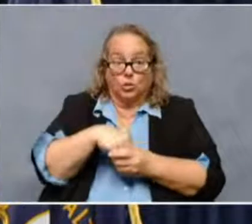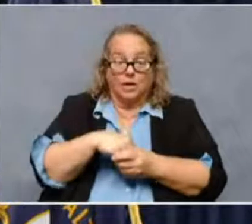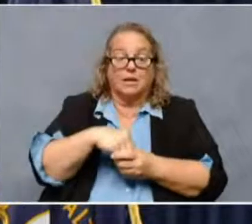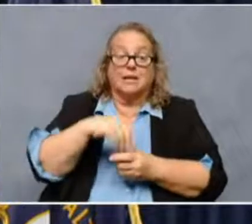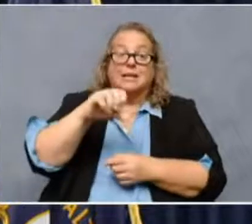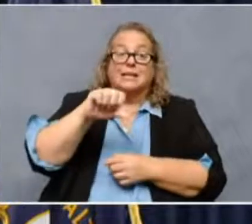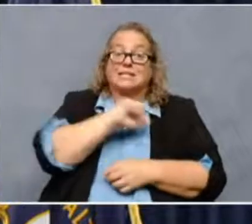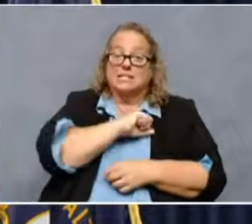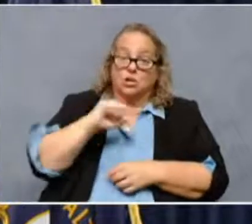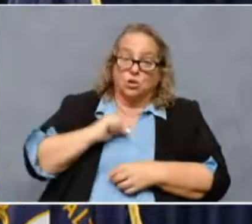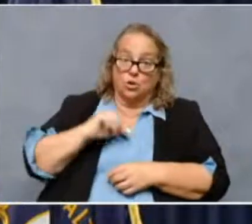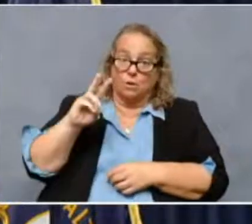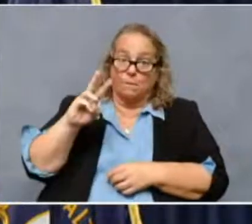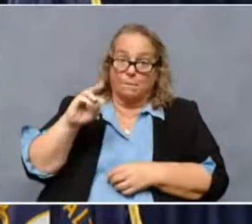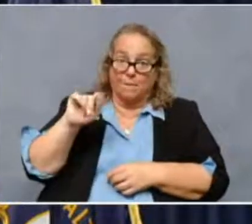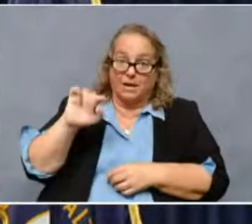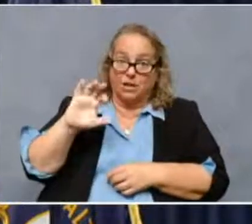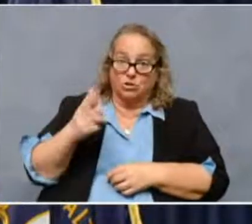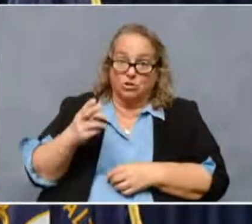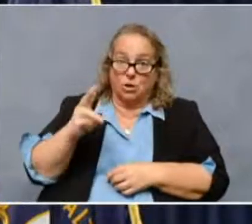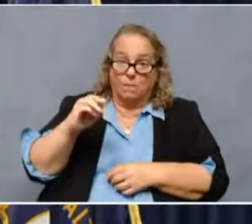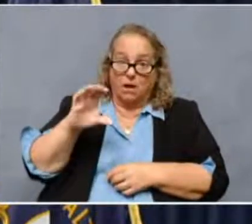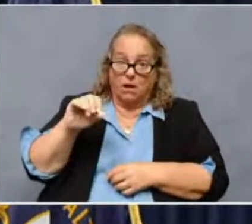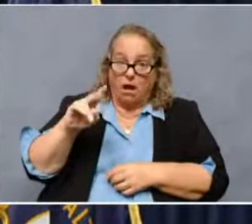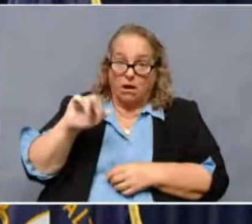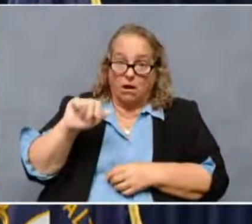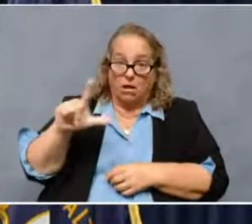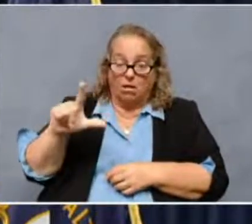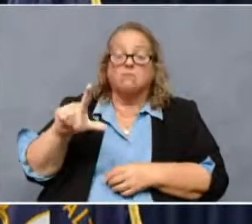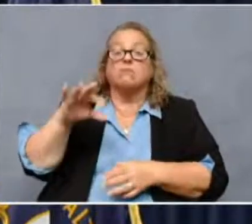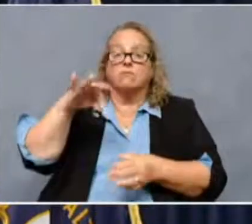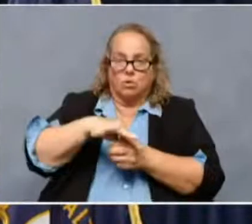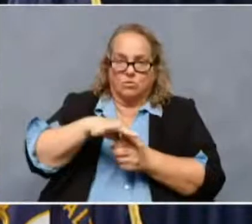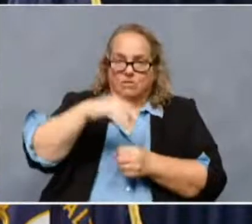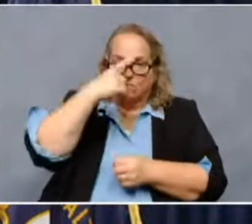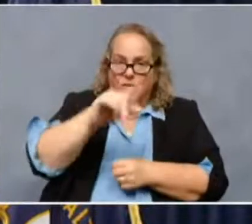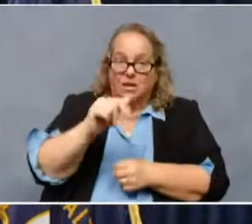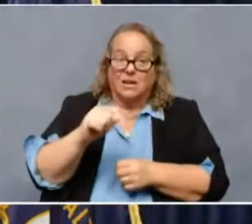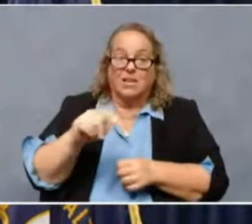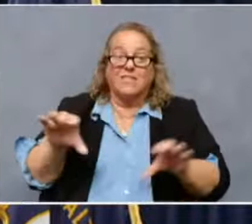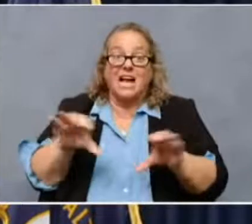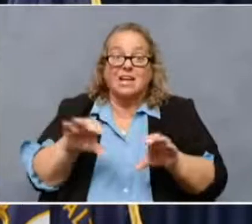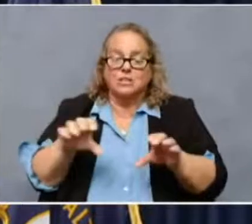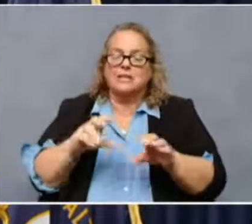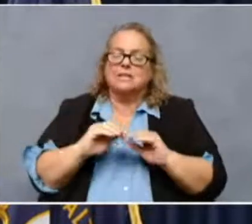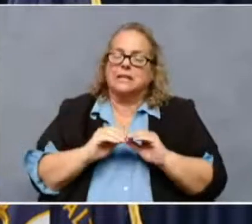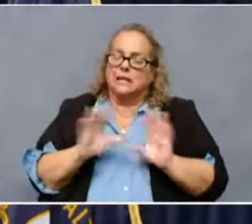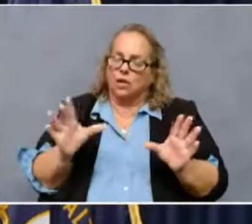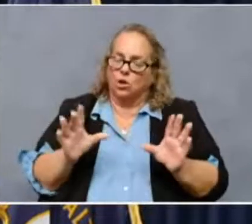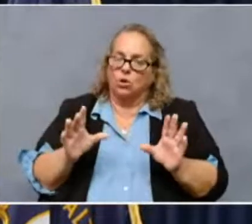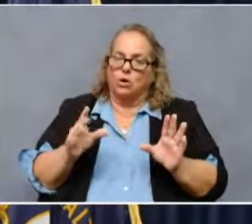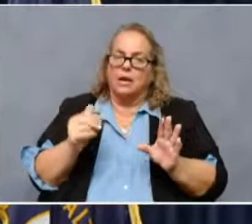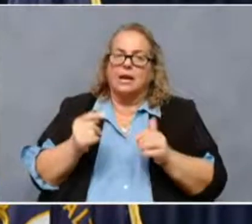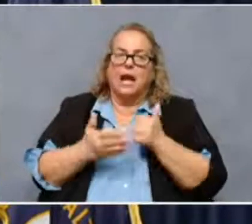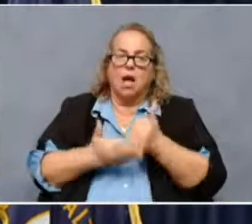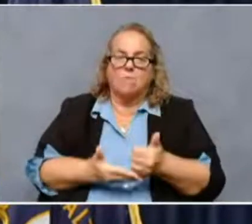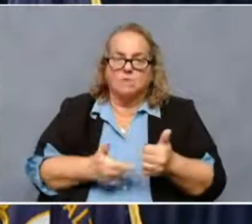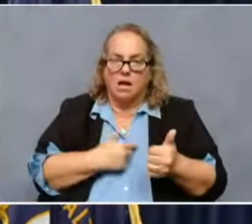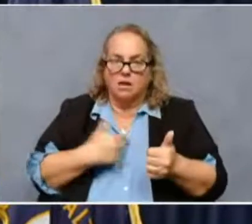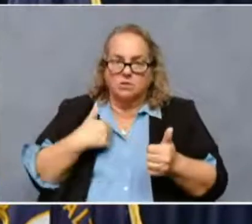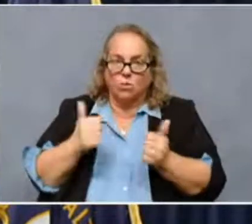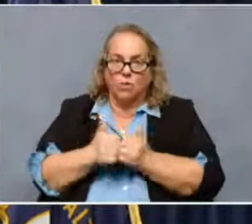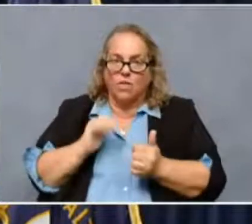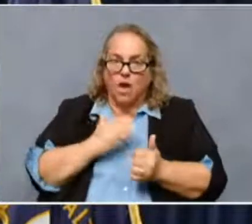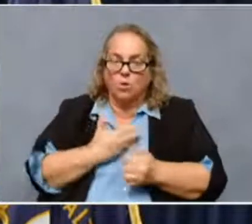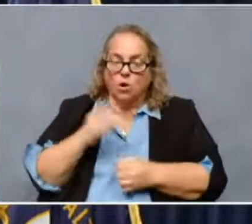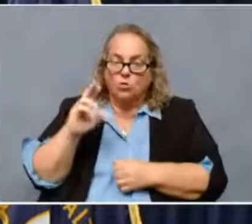The action is absolutely clear. For us, it helps us with our roads and our bridges. Our